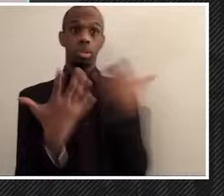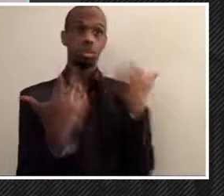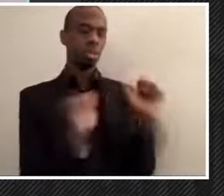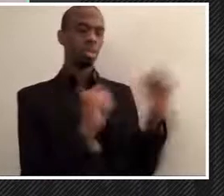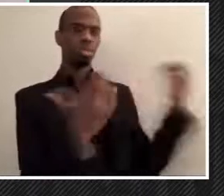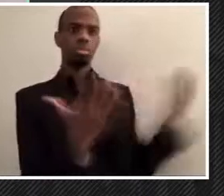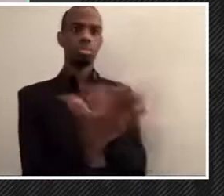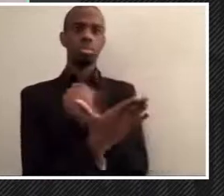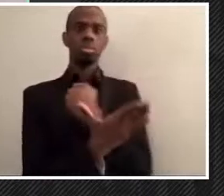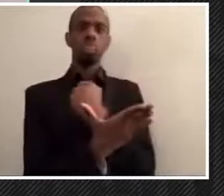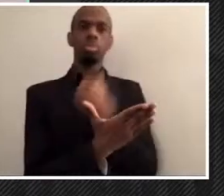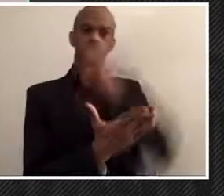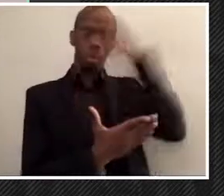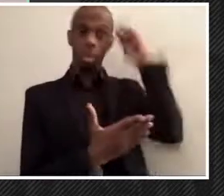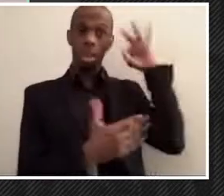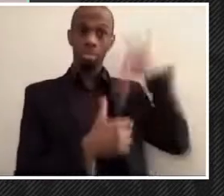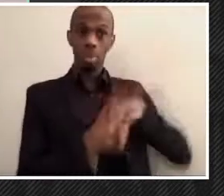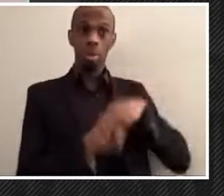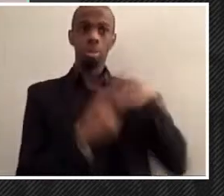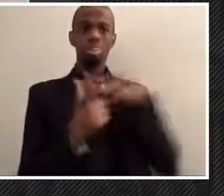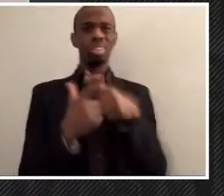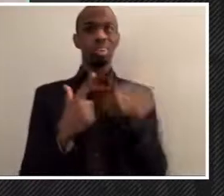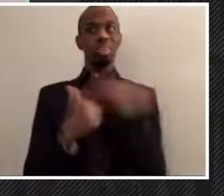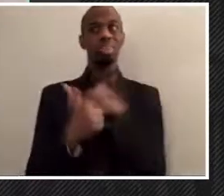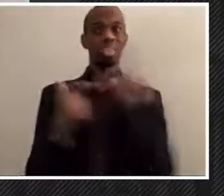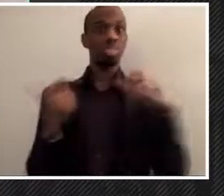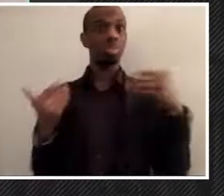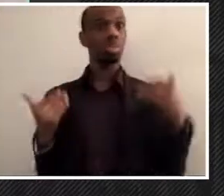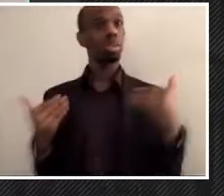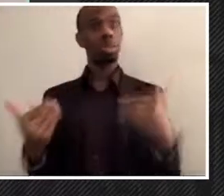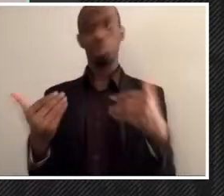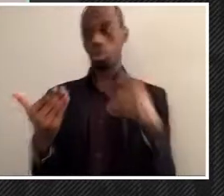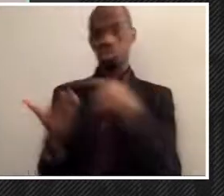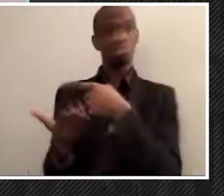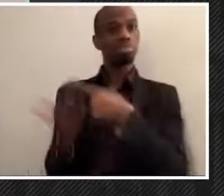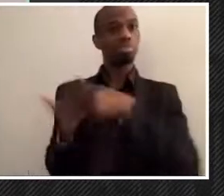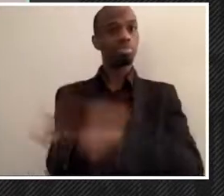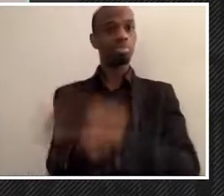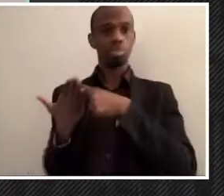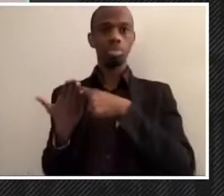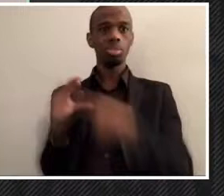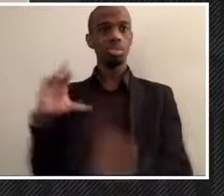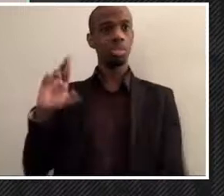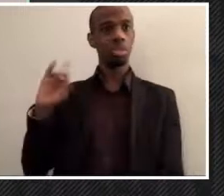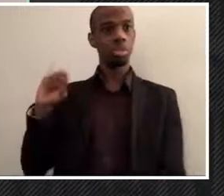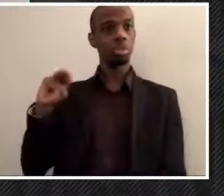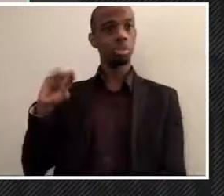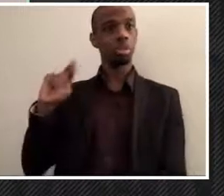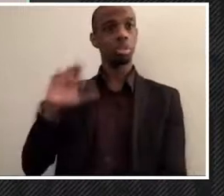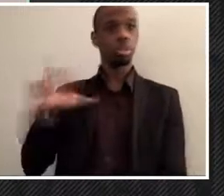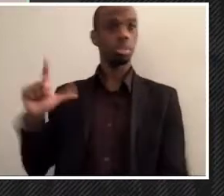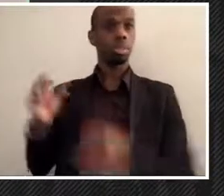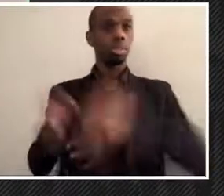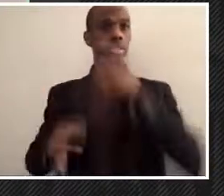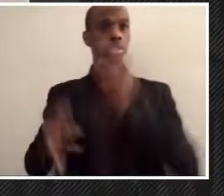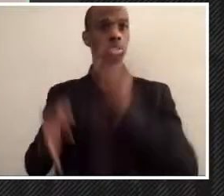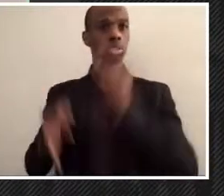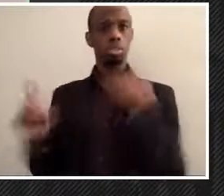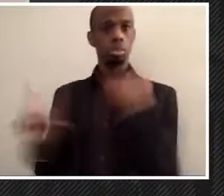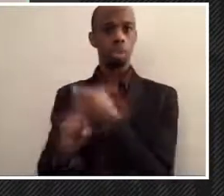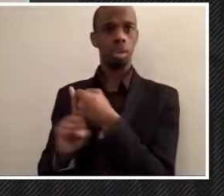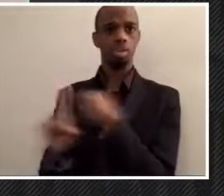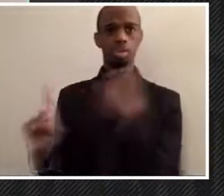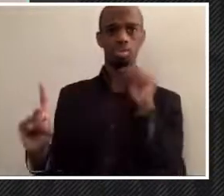than a criminal justice impacted community. We don't have to look any further than their loved ones if we want to coalesce the